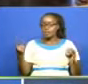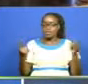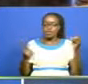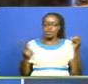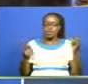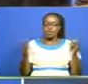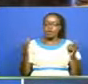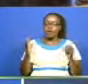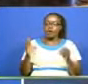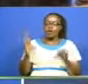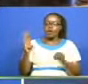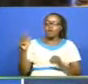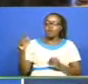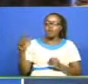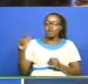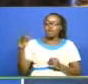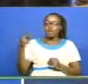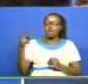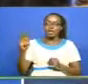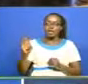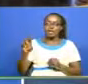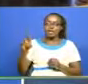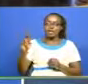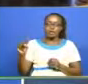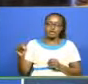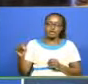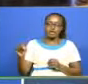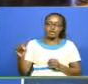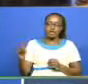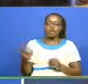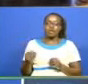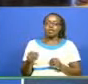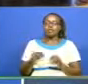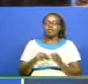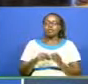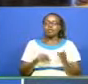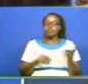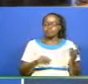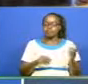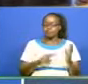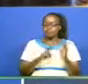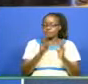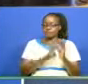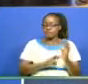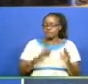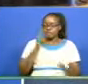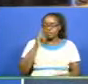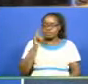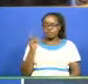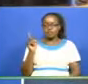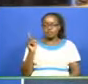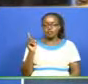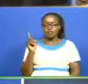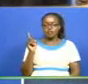Blackburn. Aston Villa thrashed Burton 3-1 as Watford won 3-0 against Oxford United.